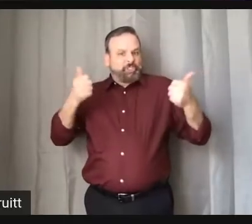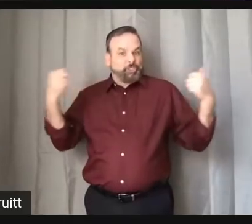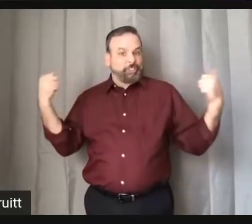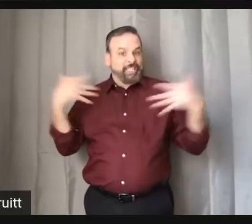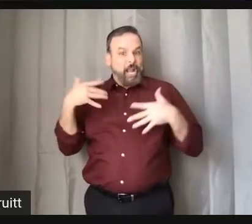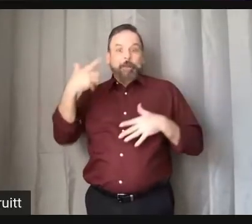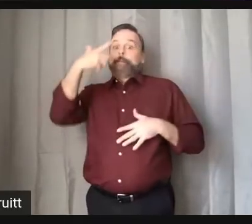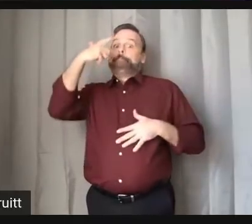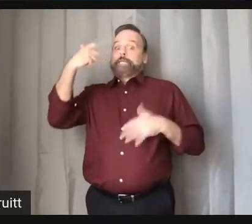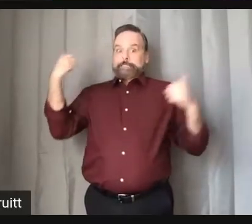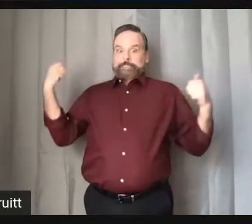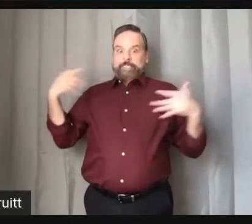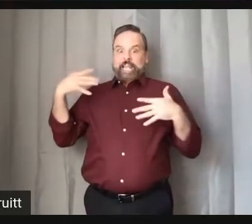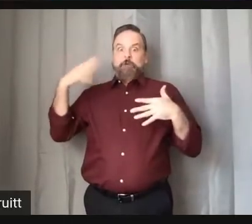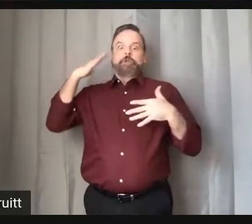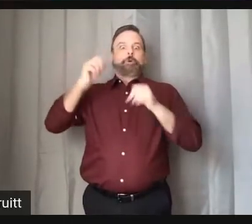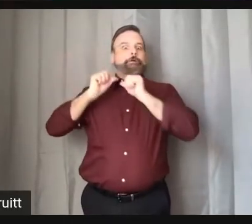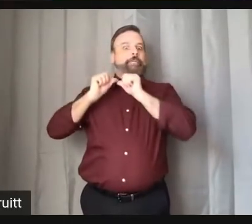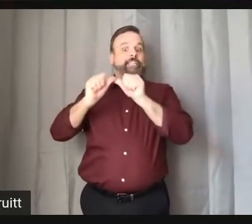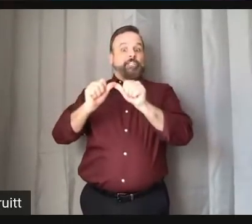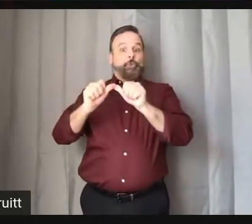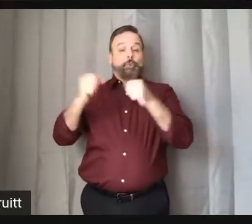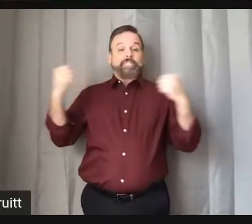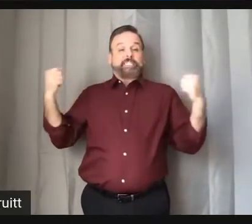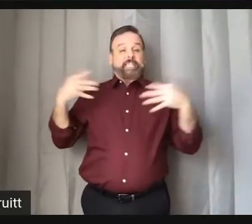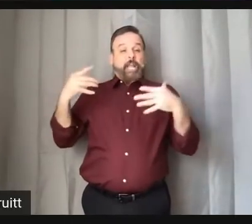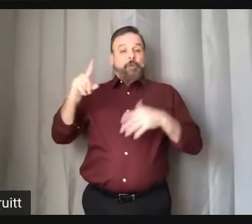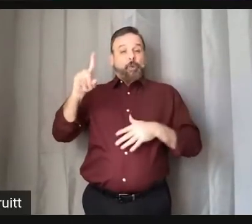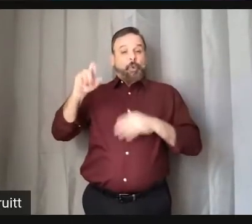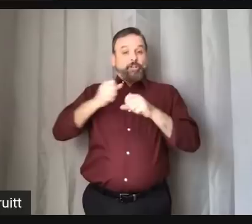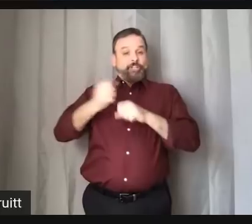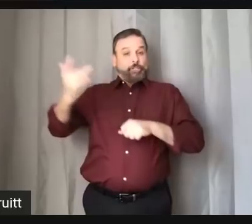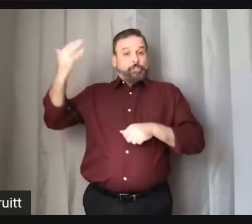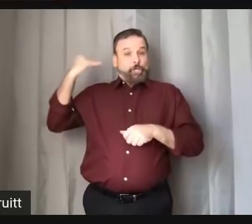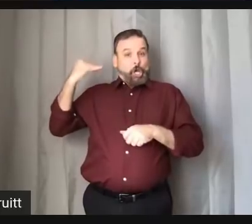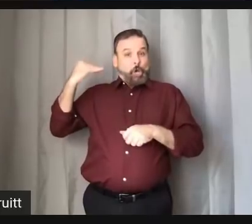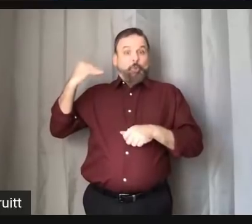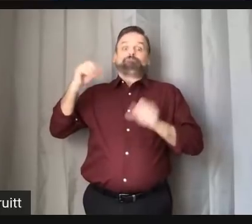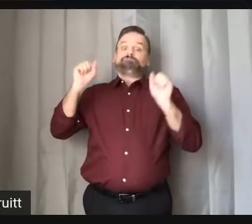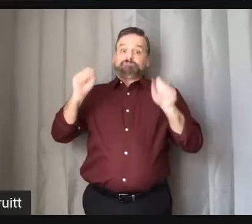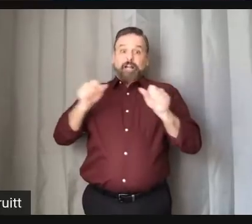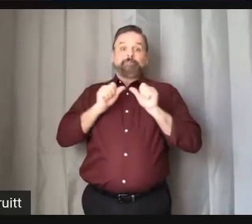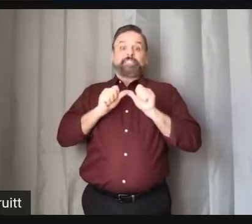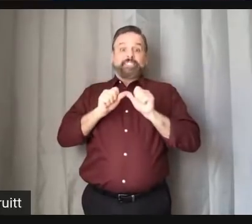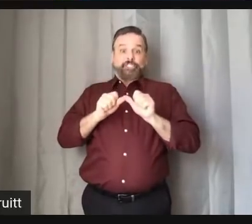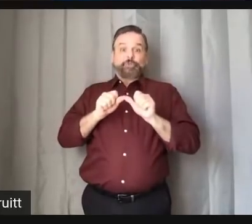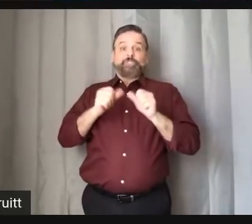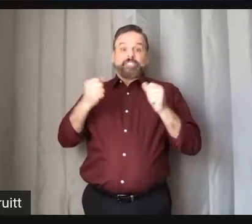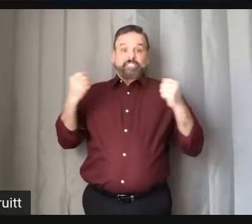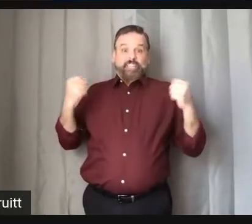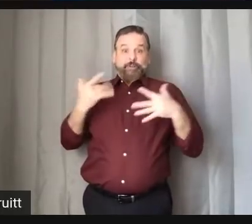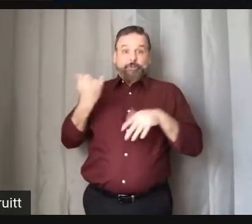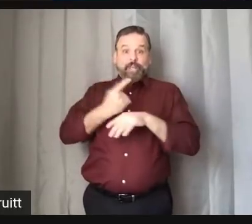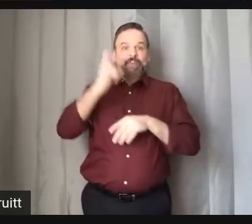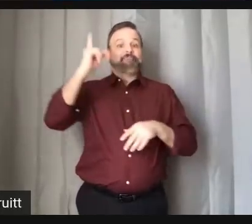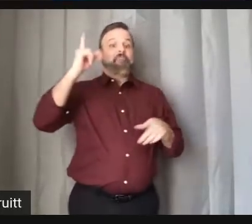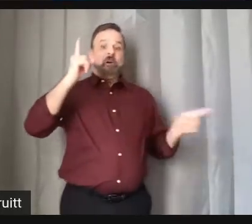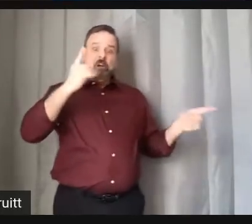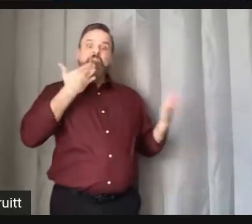time. What was scary 100 years ago might likely be scary today. That was a good answer, man.